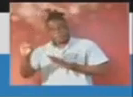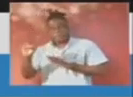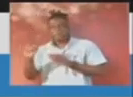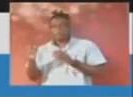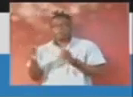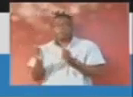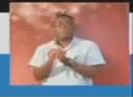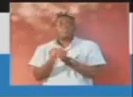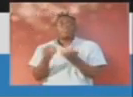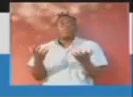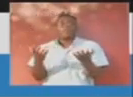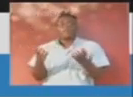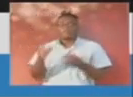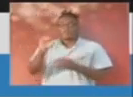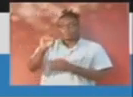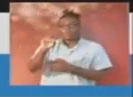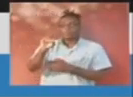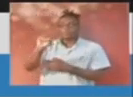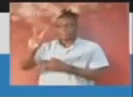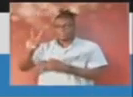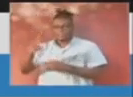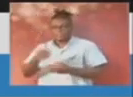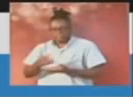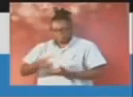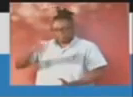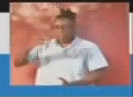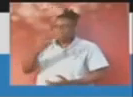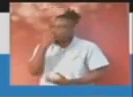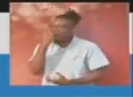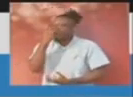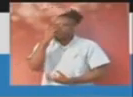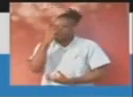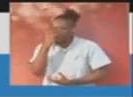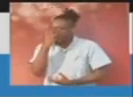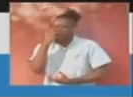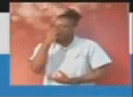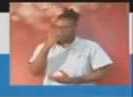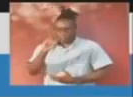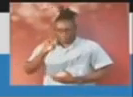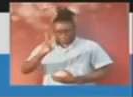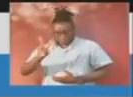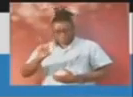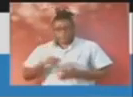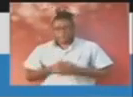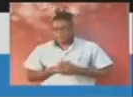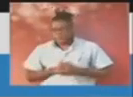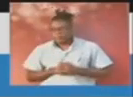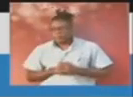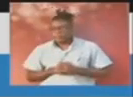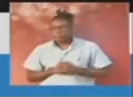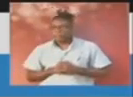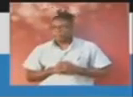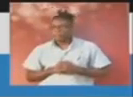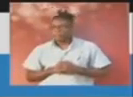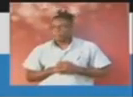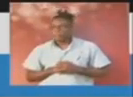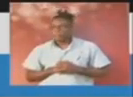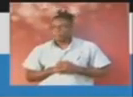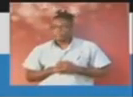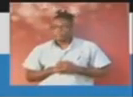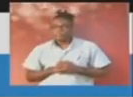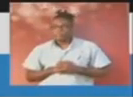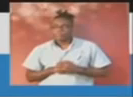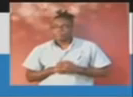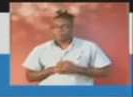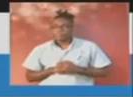each respective beds. 32 patients currently quarantined at the facility, and it's expected to reach 40 patients by